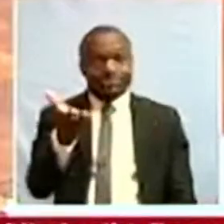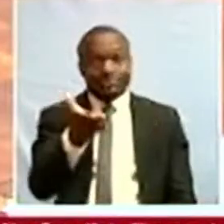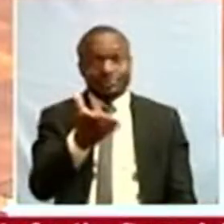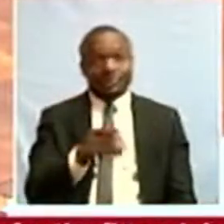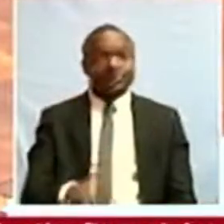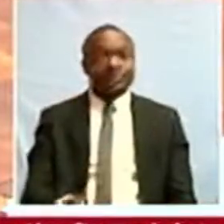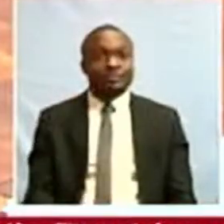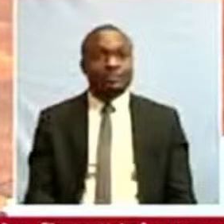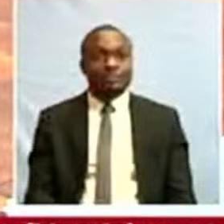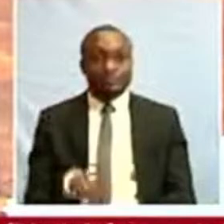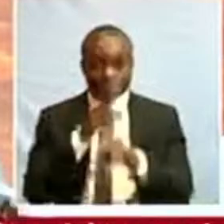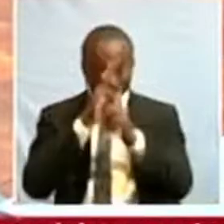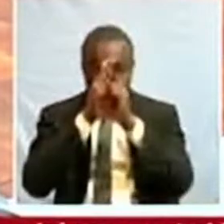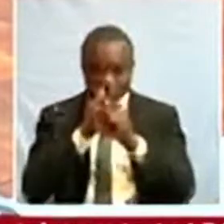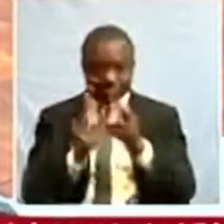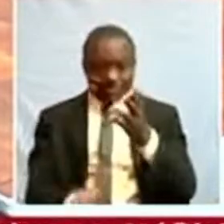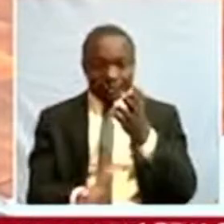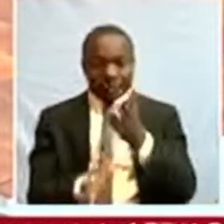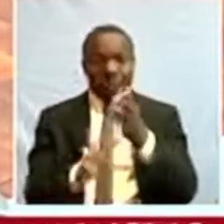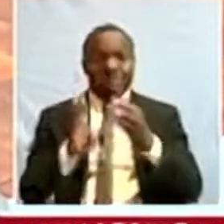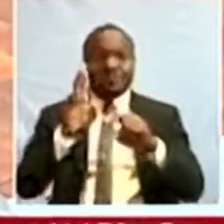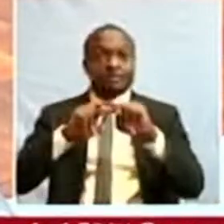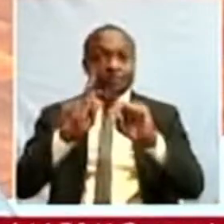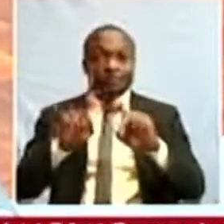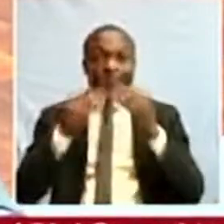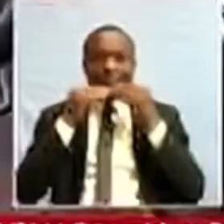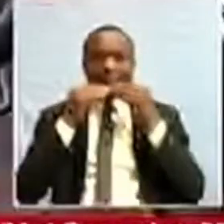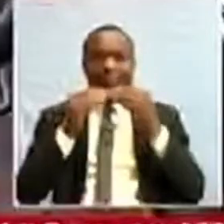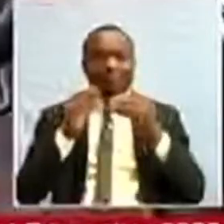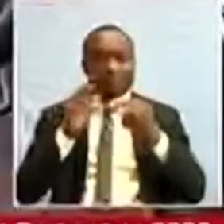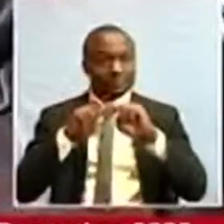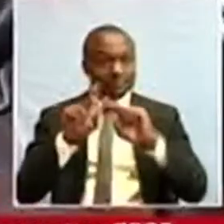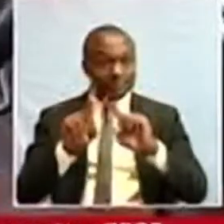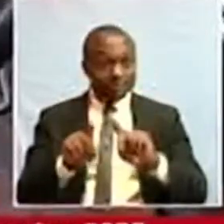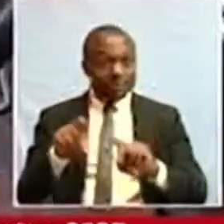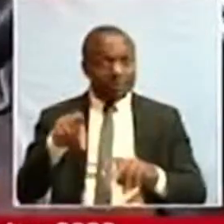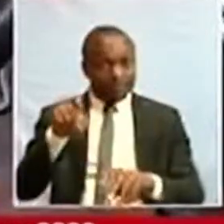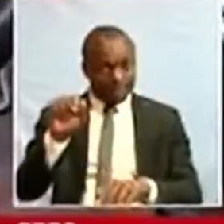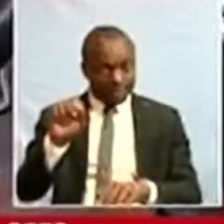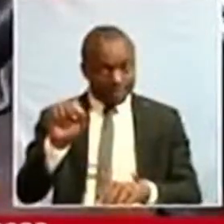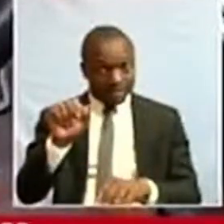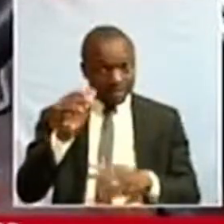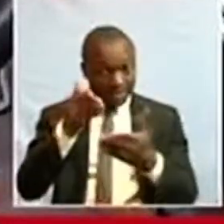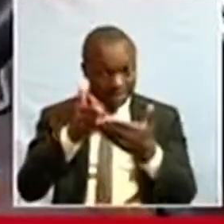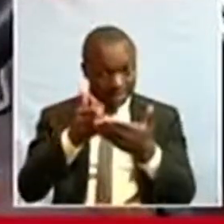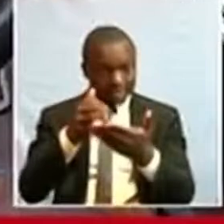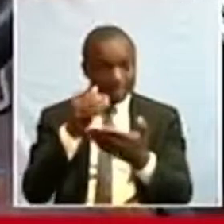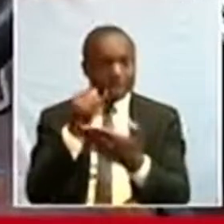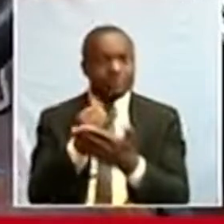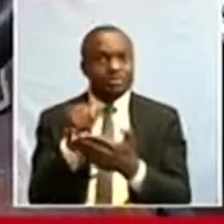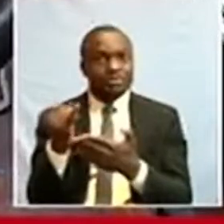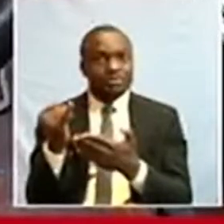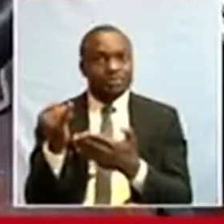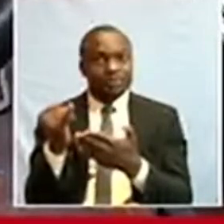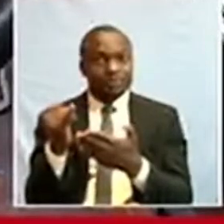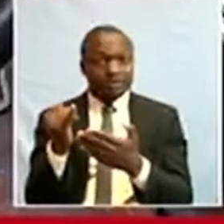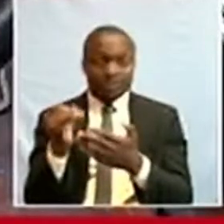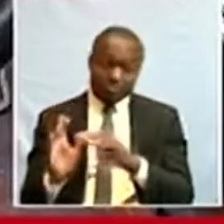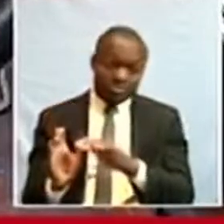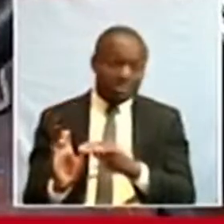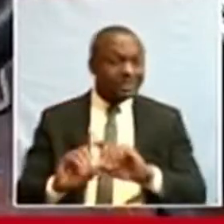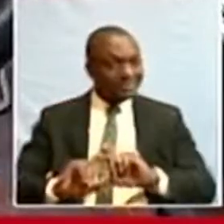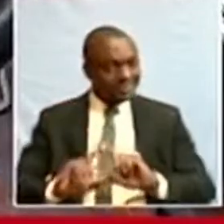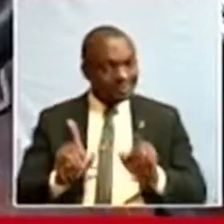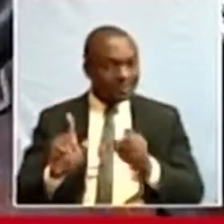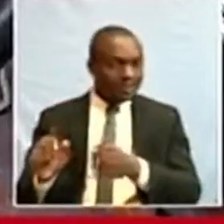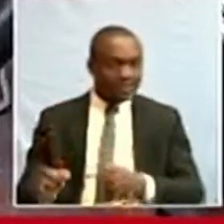So, Honorable Vice Chair can proceed. Thank you, Chair. Yes, you know, this issue, away from the system, it's